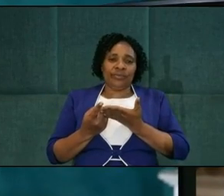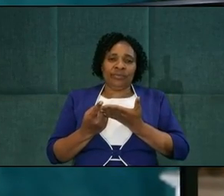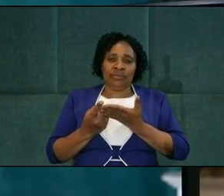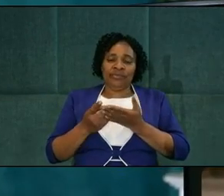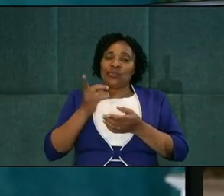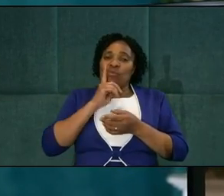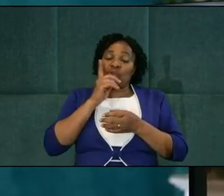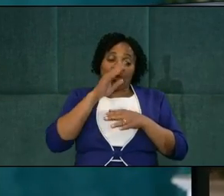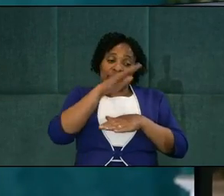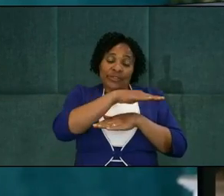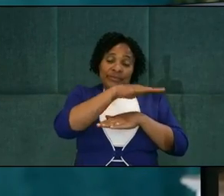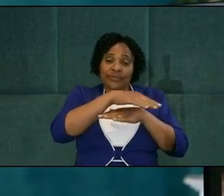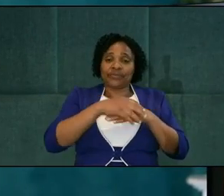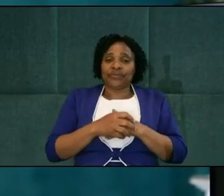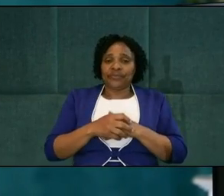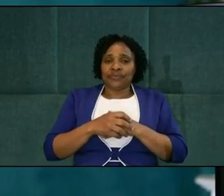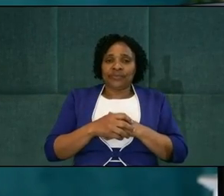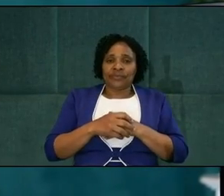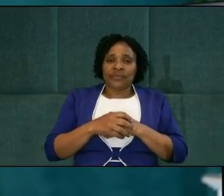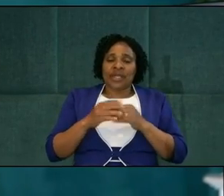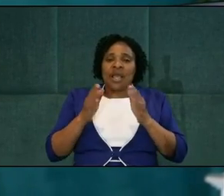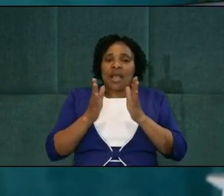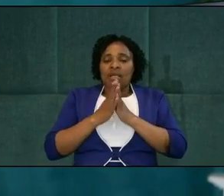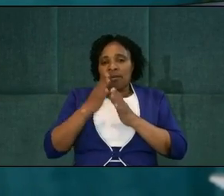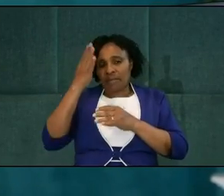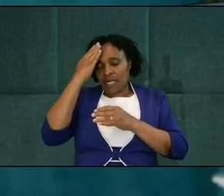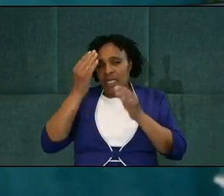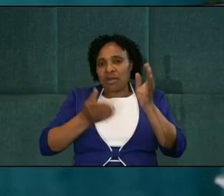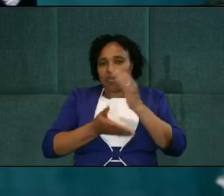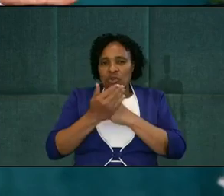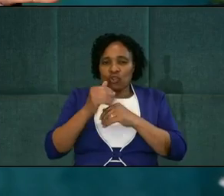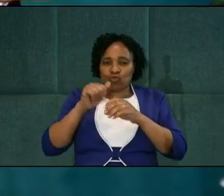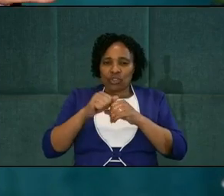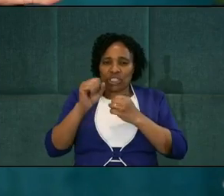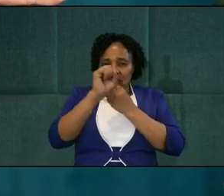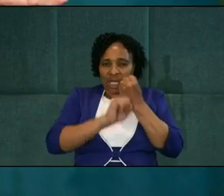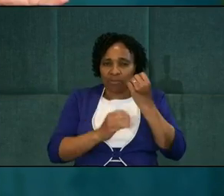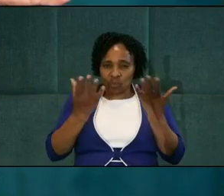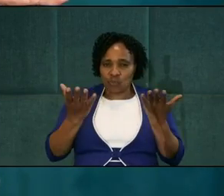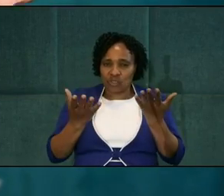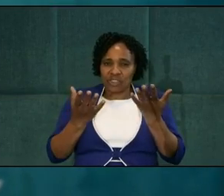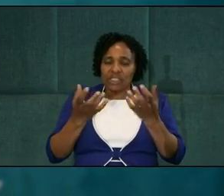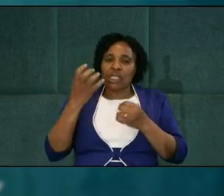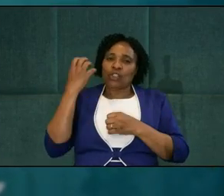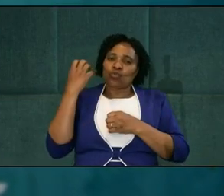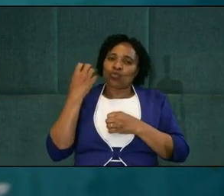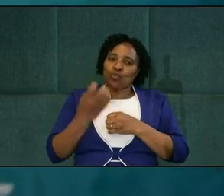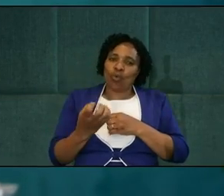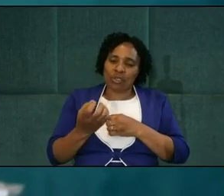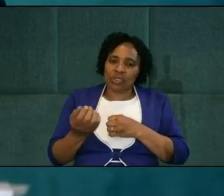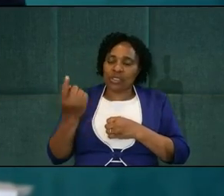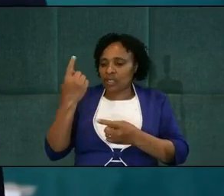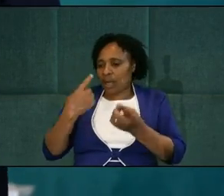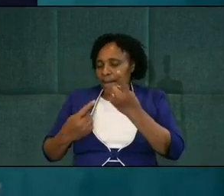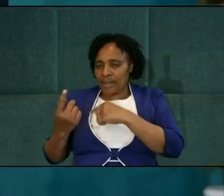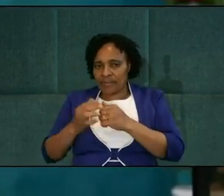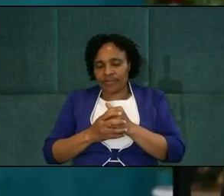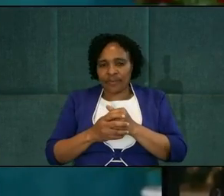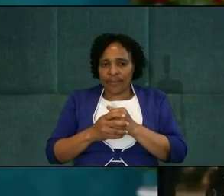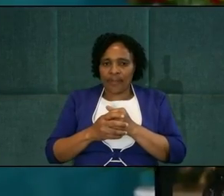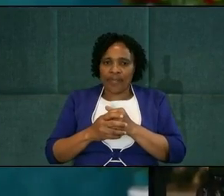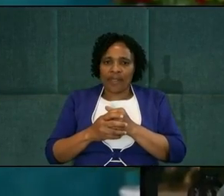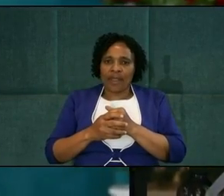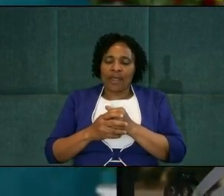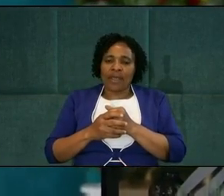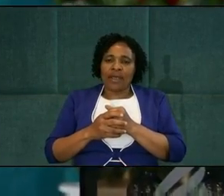Tomorrow evening and Monday morning. Today we dealt with that subject. The stone is coming. And